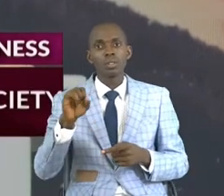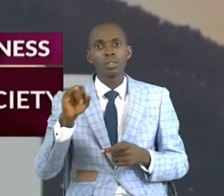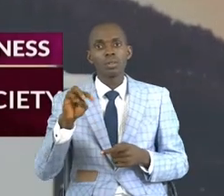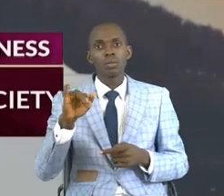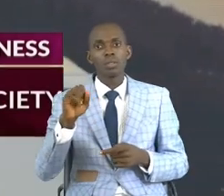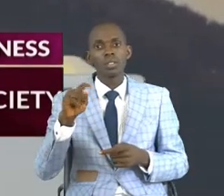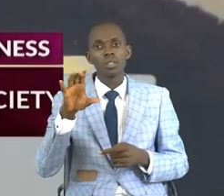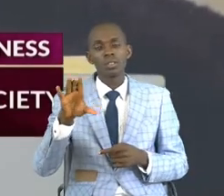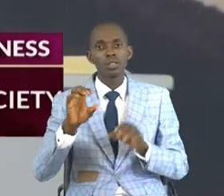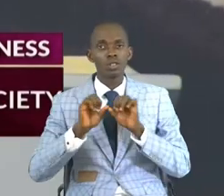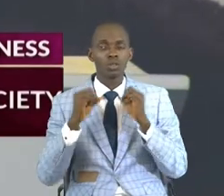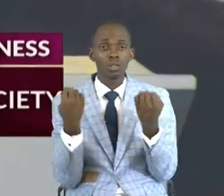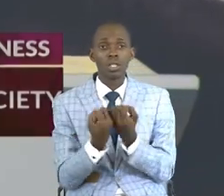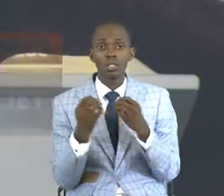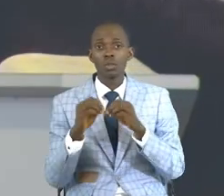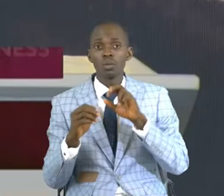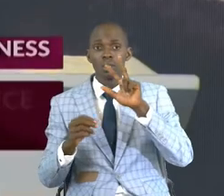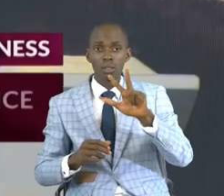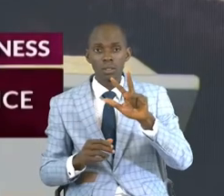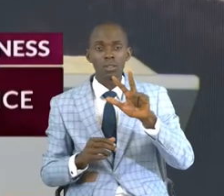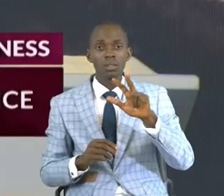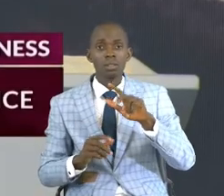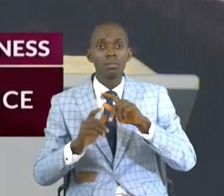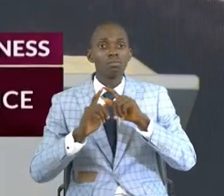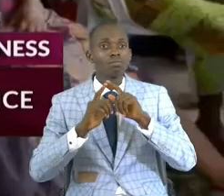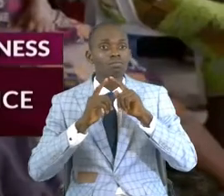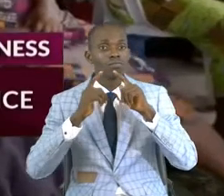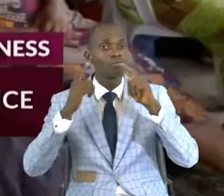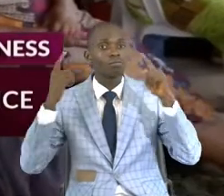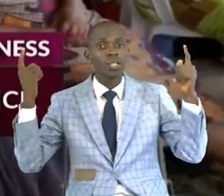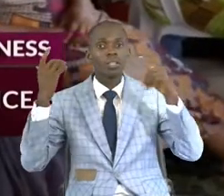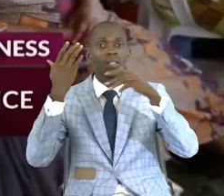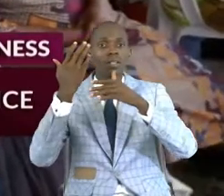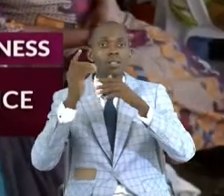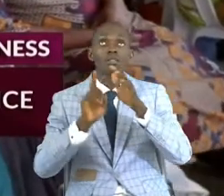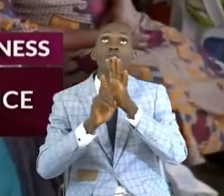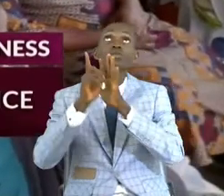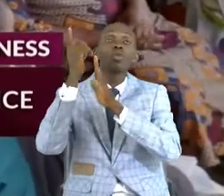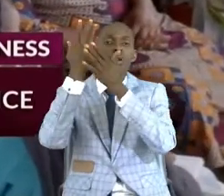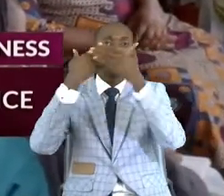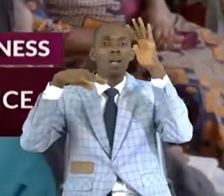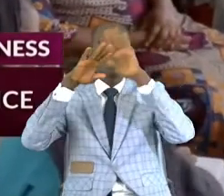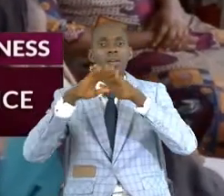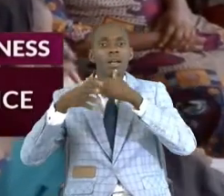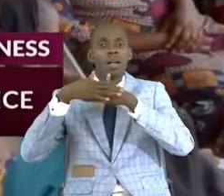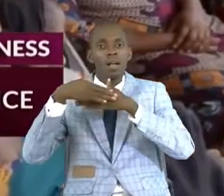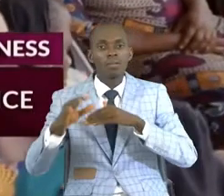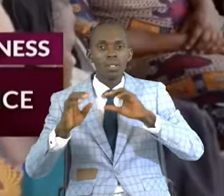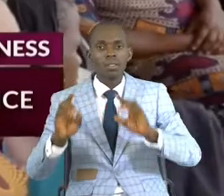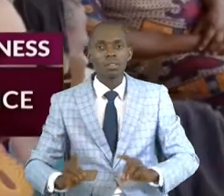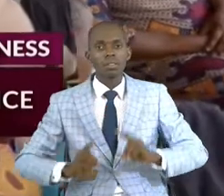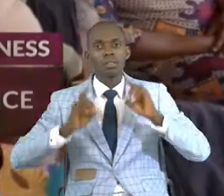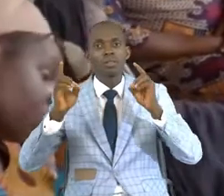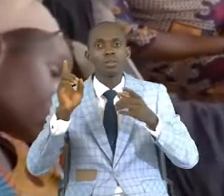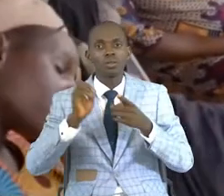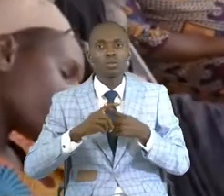three, sublime heaven after dedication to peerless service. Number